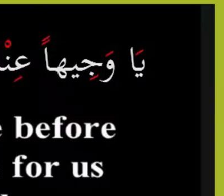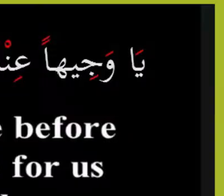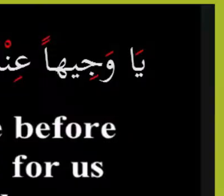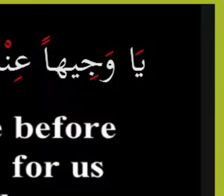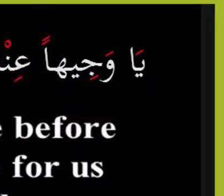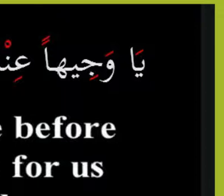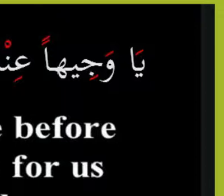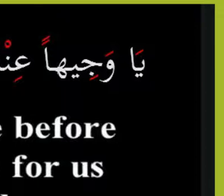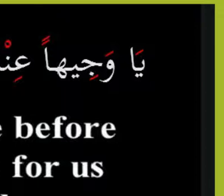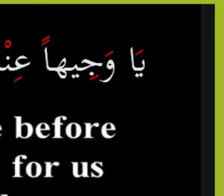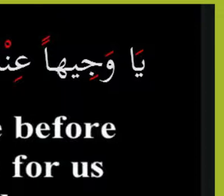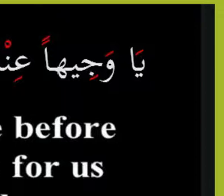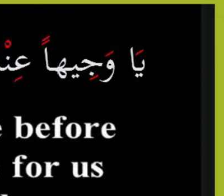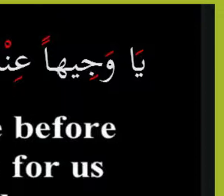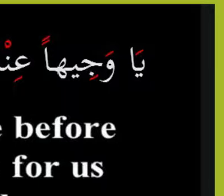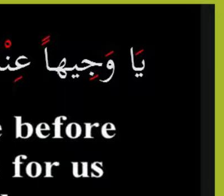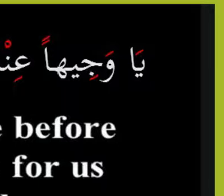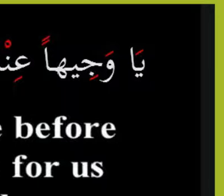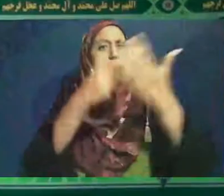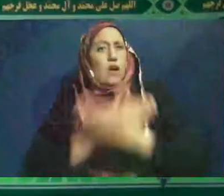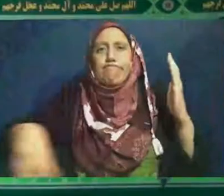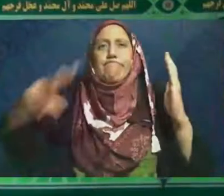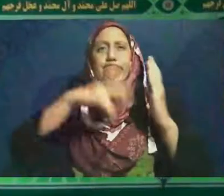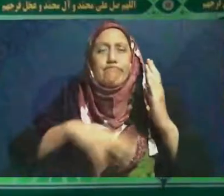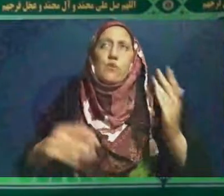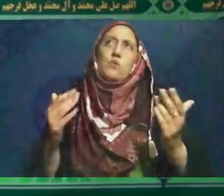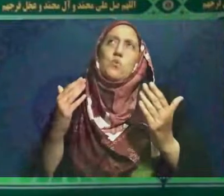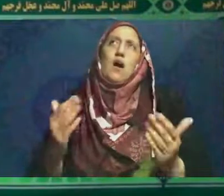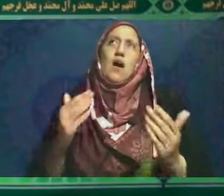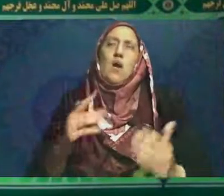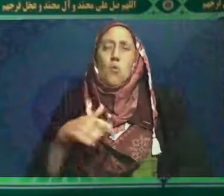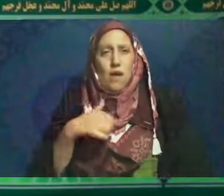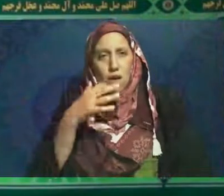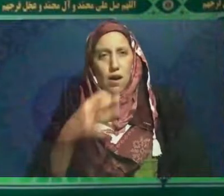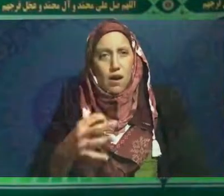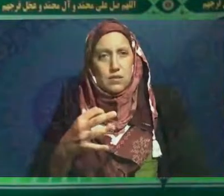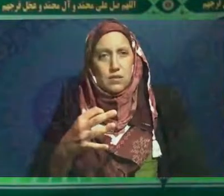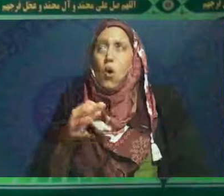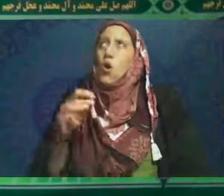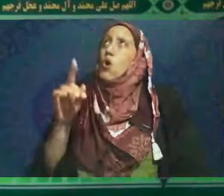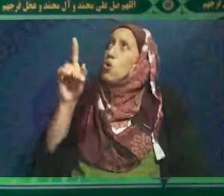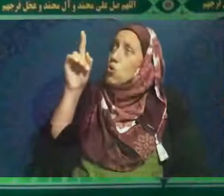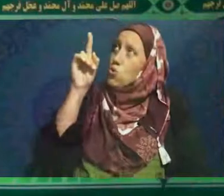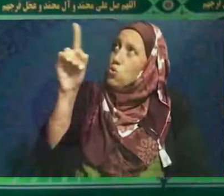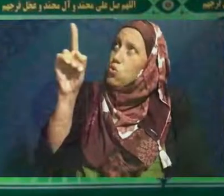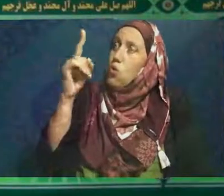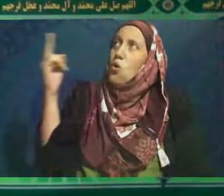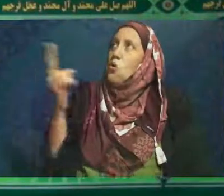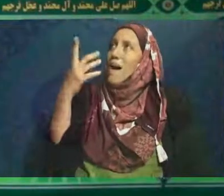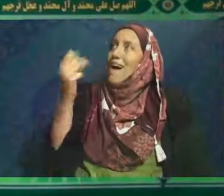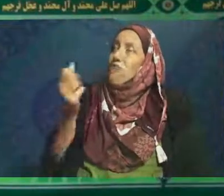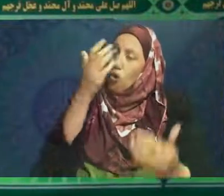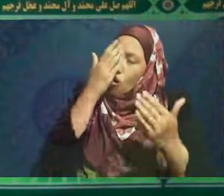lana inda Allah." Oh, you, the one who has the honor, has face with God, intermediate or mediate